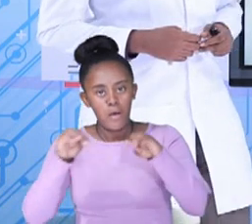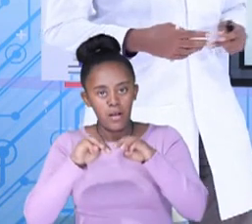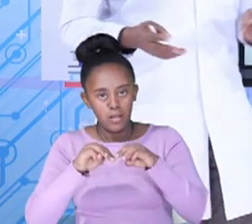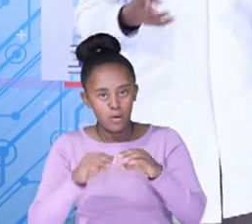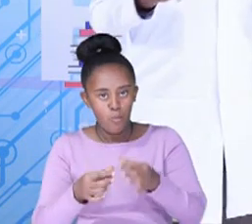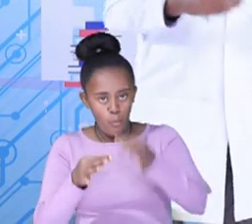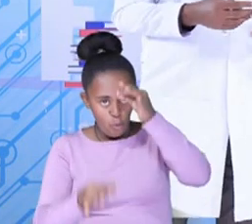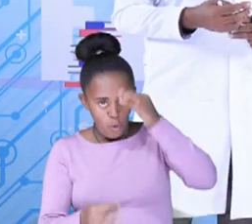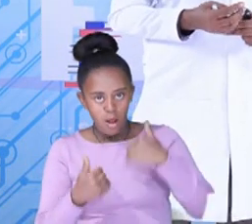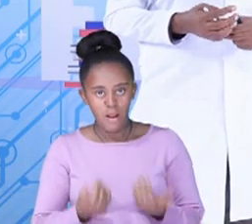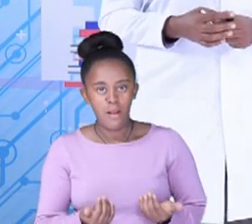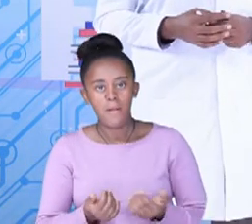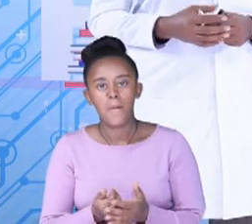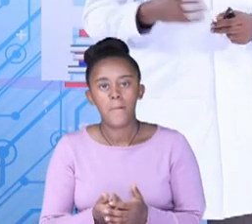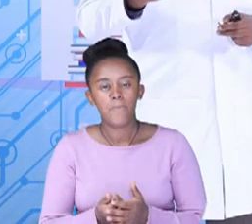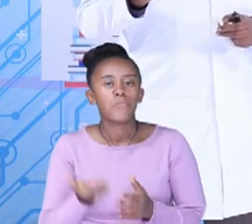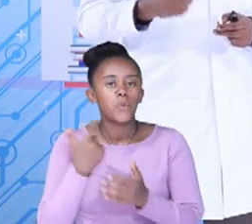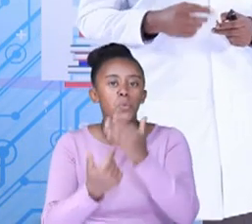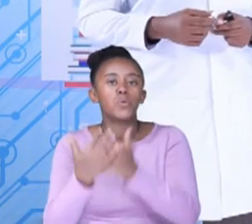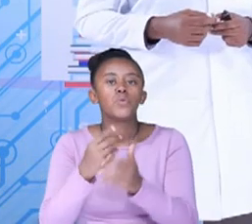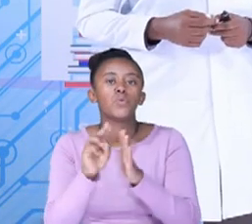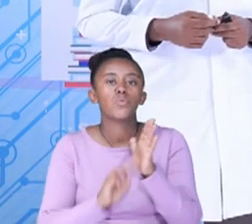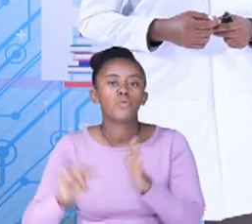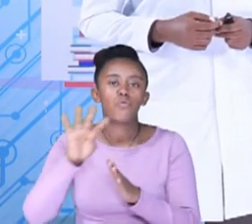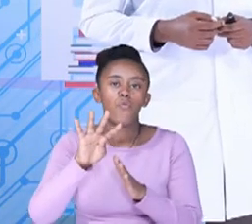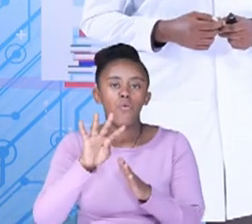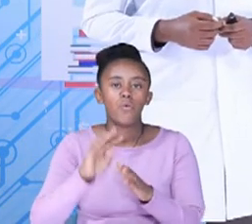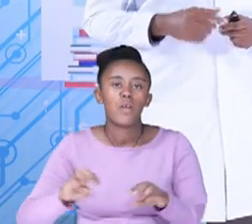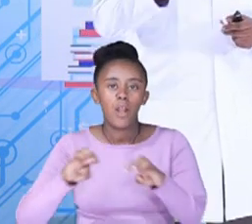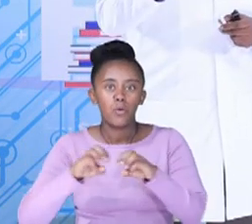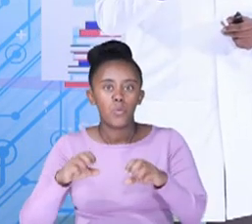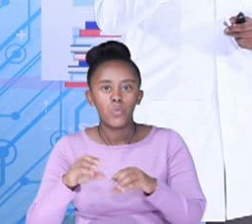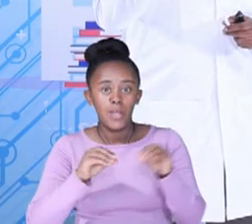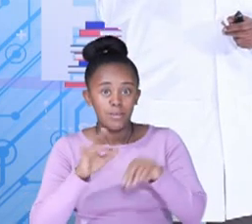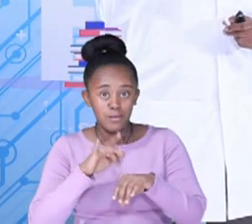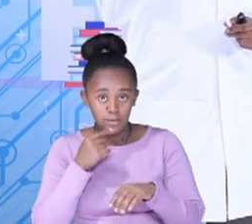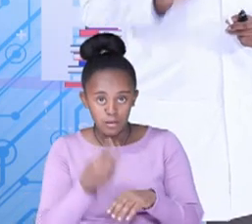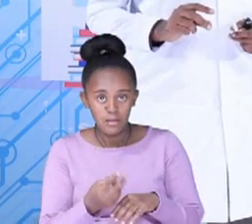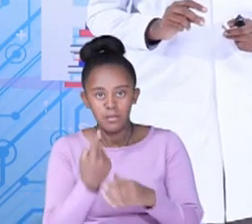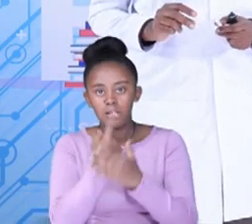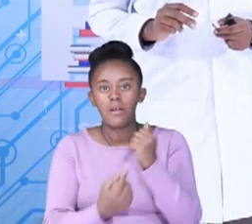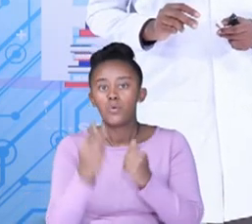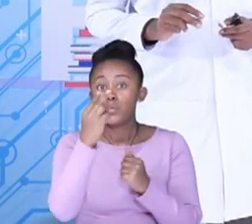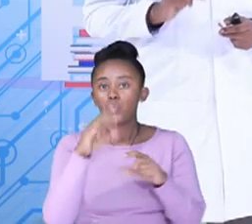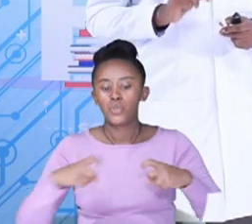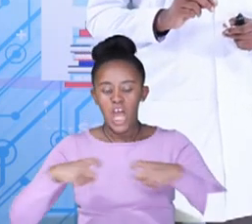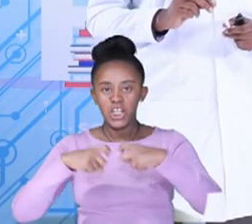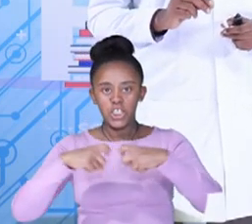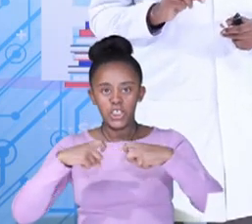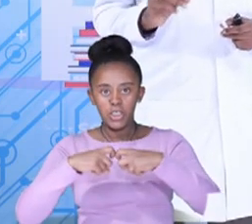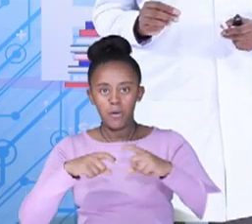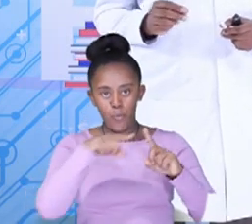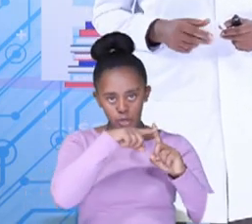poles. As we have already discussed in Unit 4 in electrostatics, you have learned that there are only two charges,